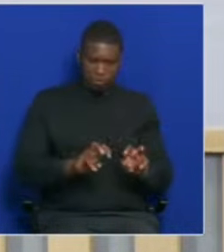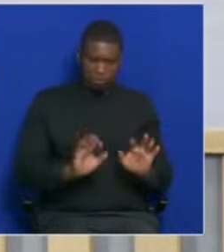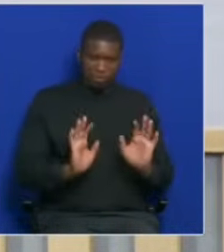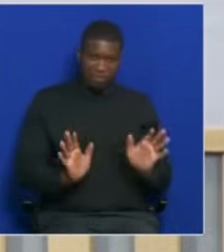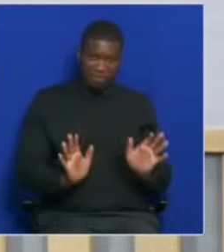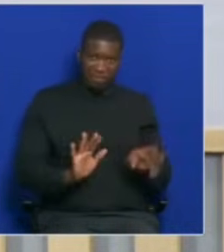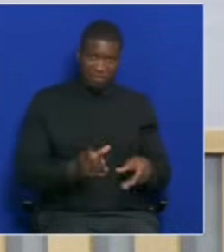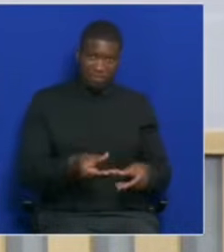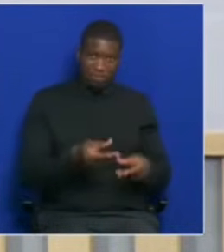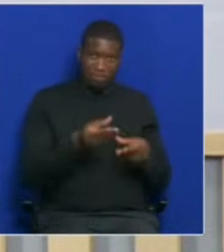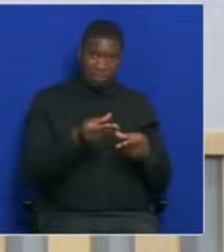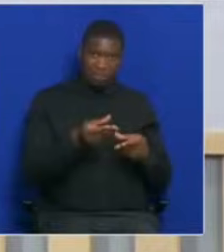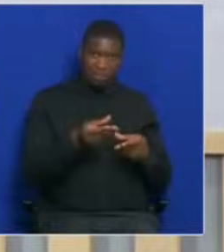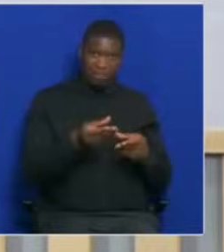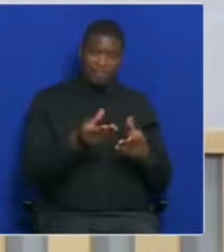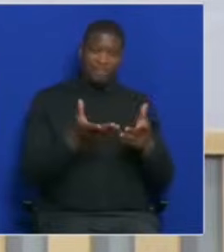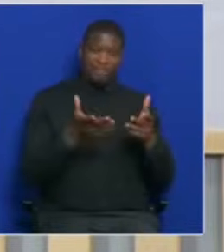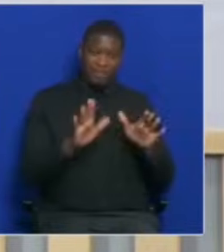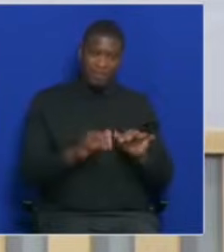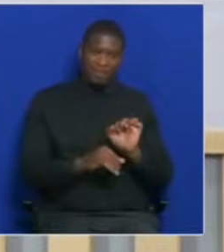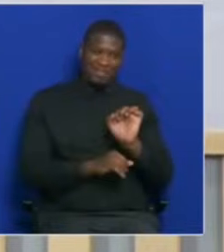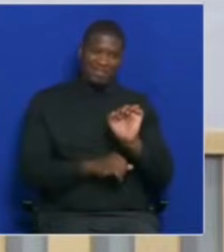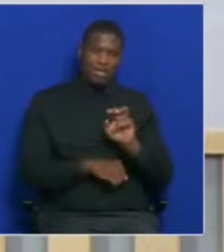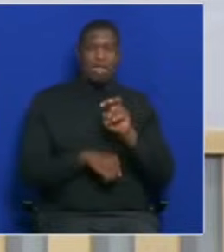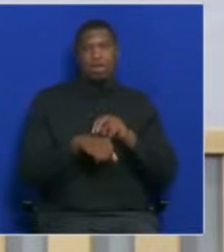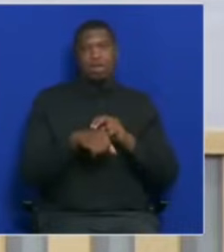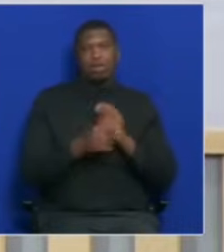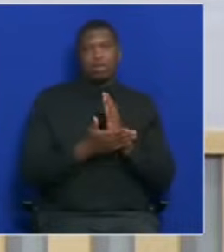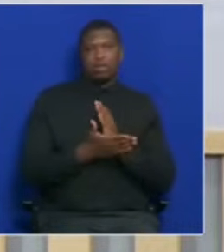they needed some documents in relation to